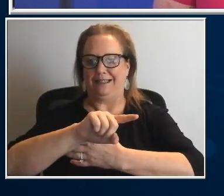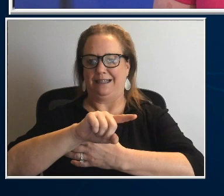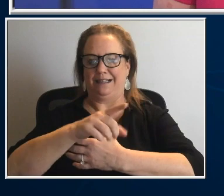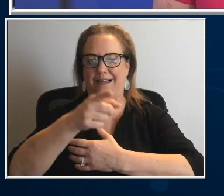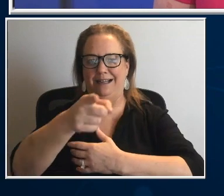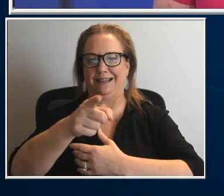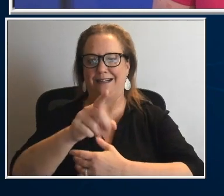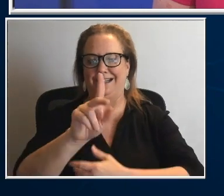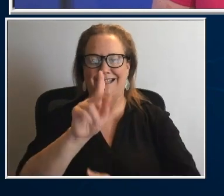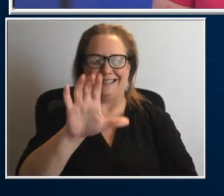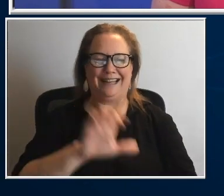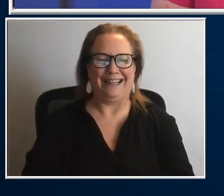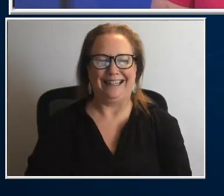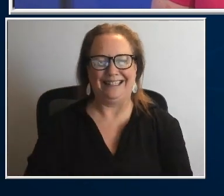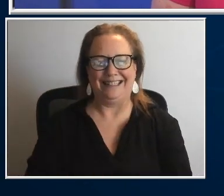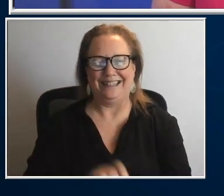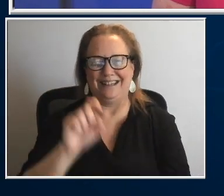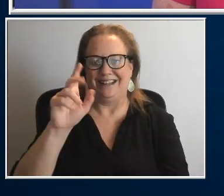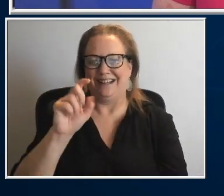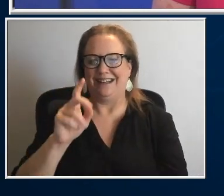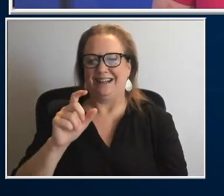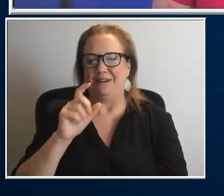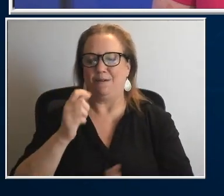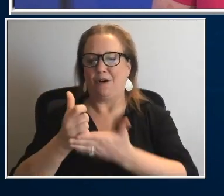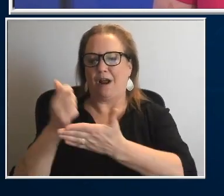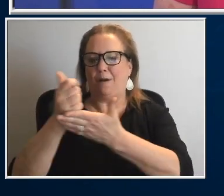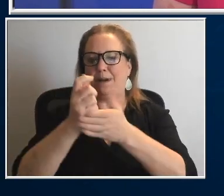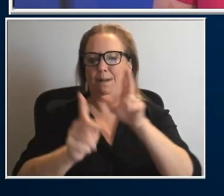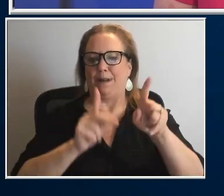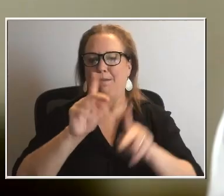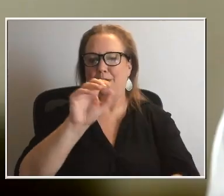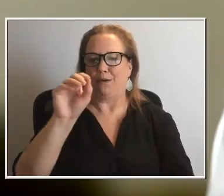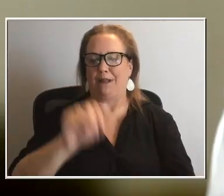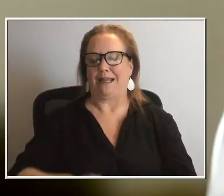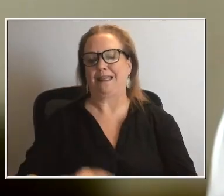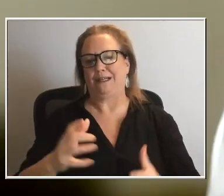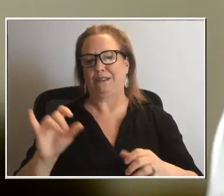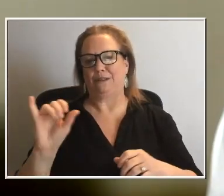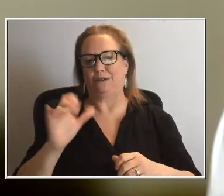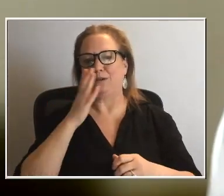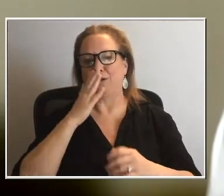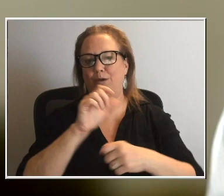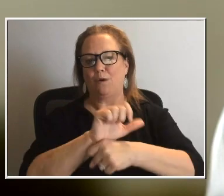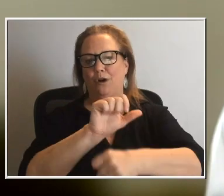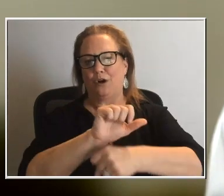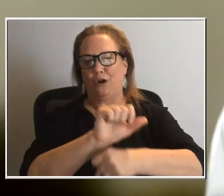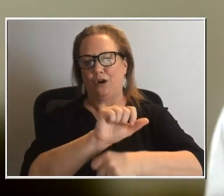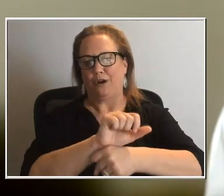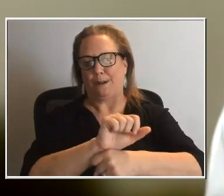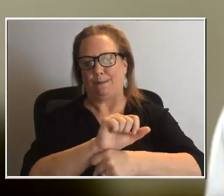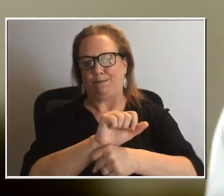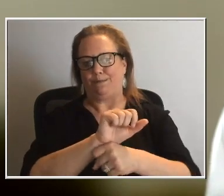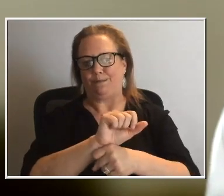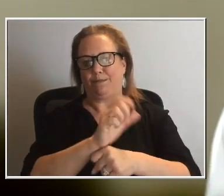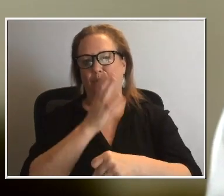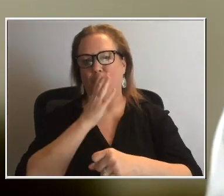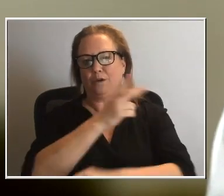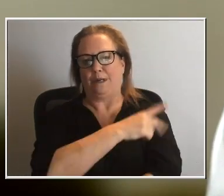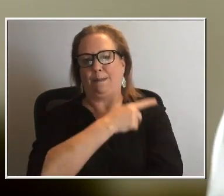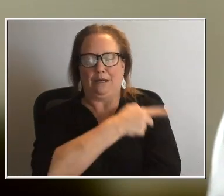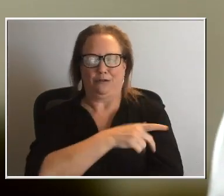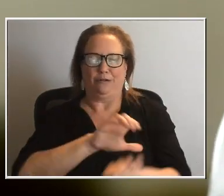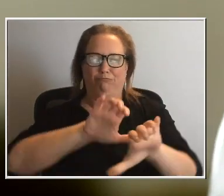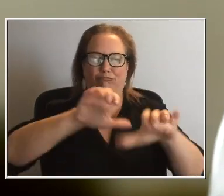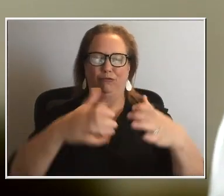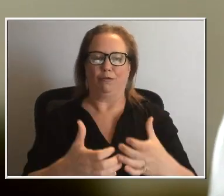at. So Okay. good. We're helping people here as well. It's really good. It's good working. It's a good patient population